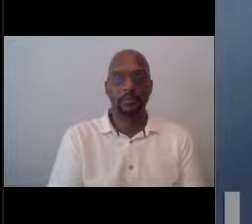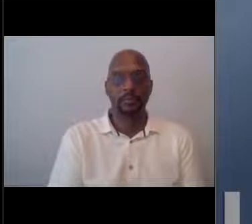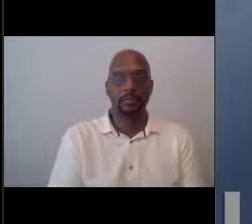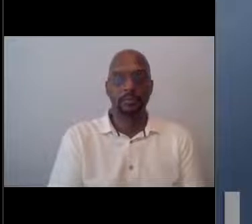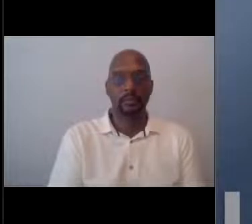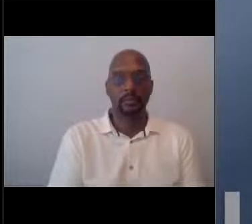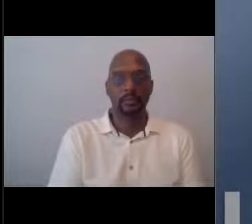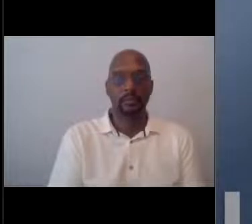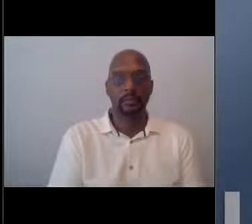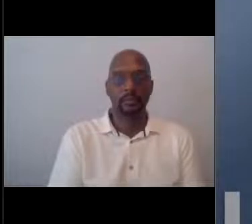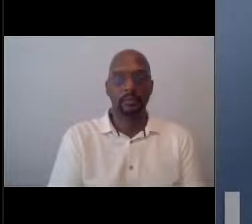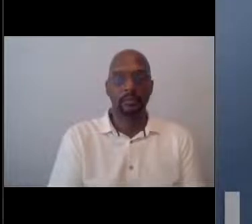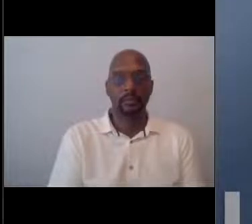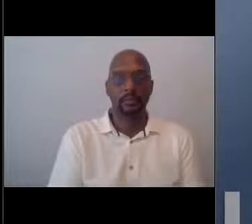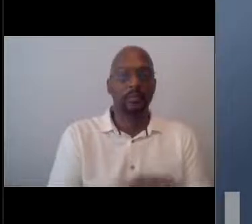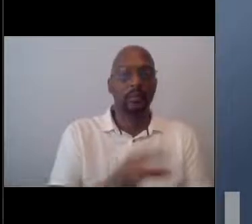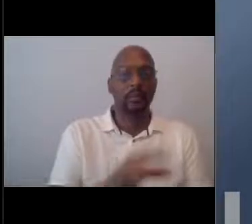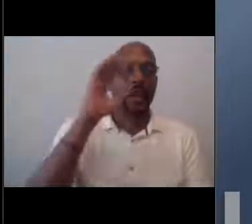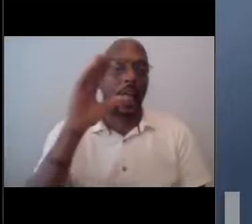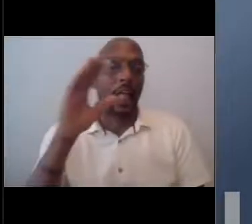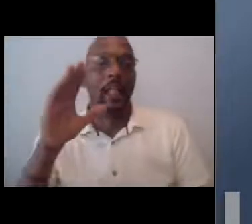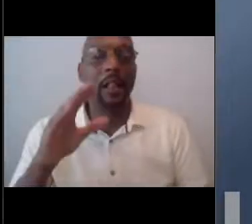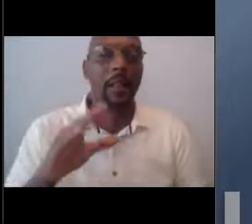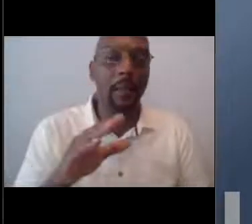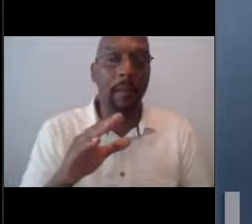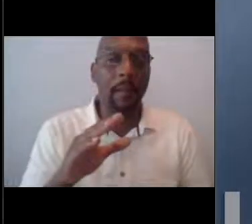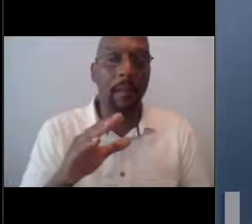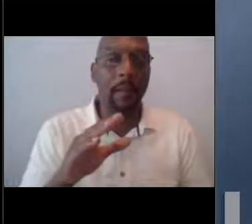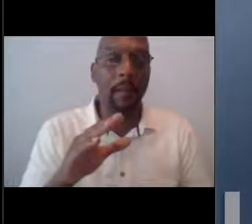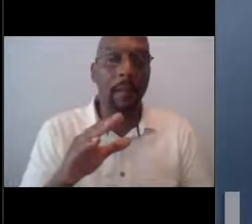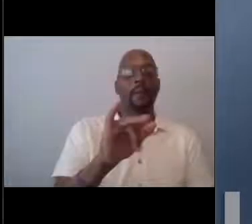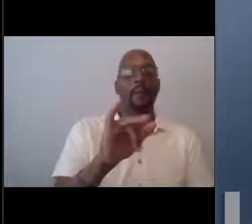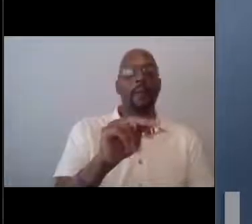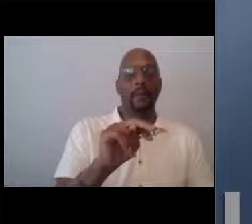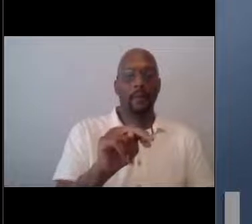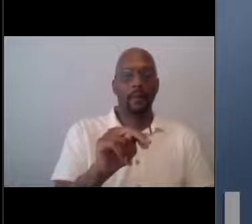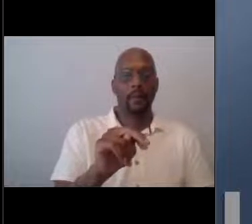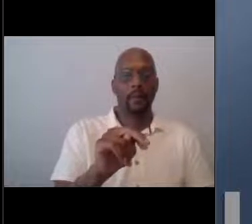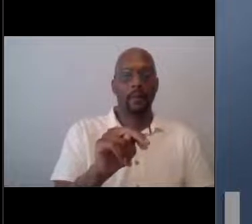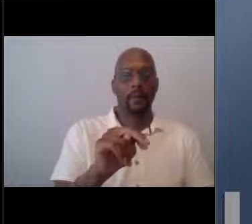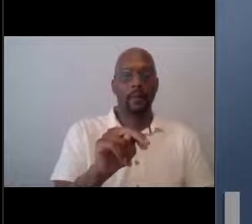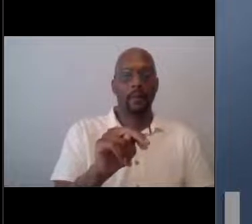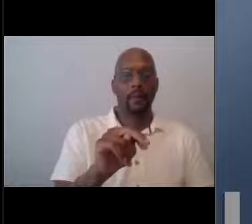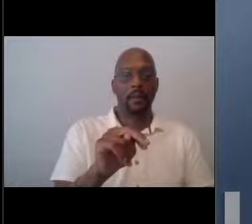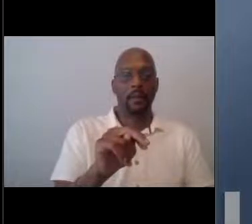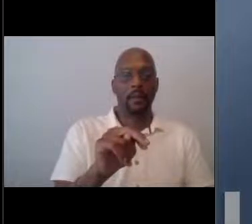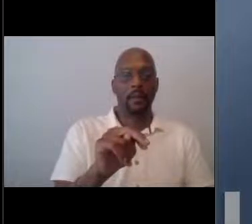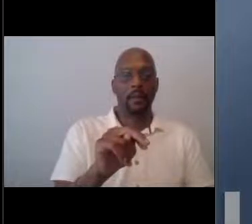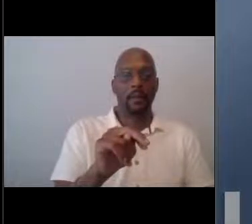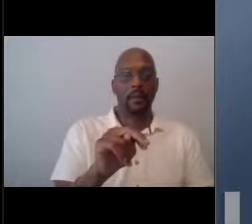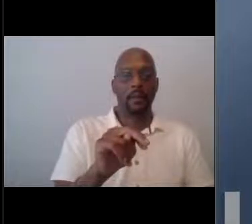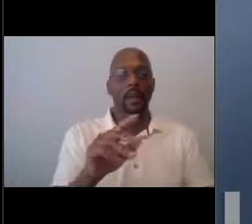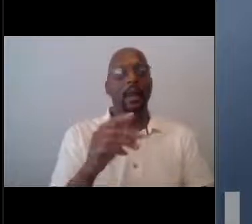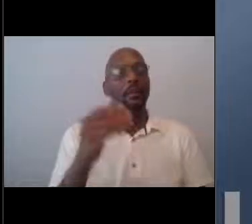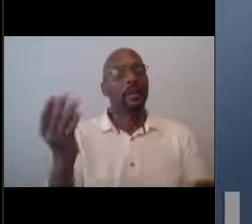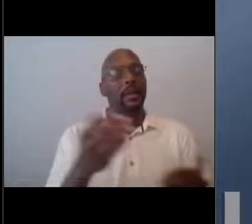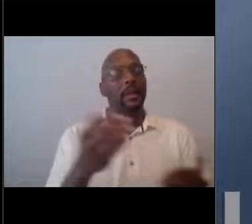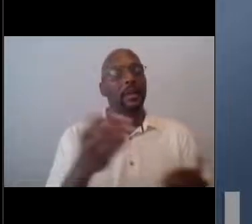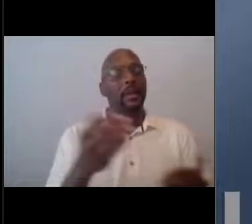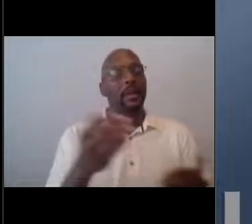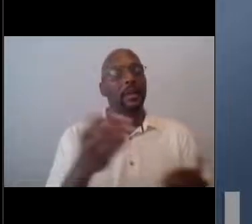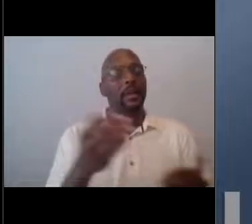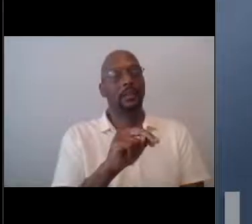afternoon, everyone. I'm Ryan Cordero Niblock from the San Joaquin Council of Governments in the San Joaquin Valley, and I'm sorry to not be